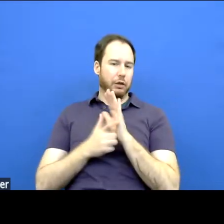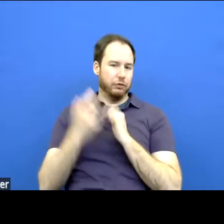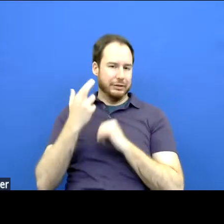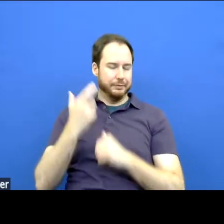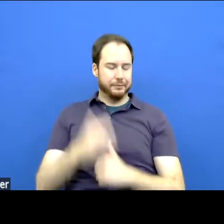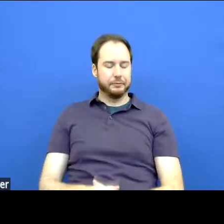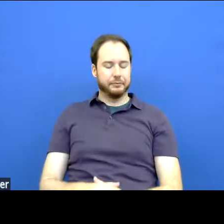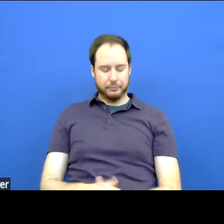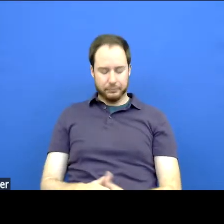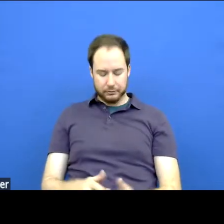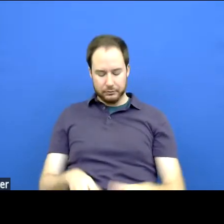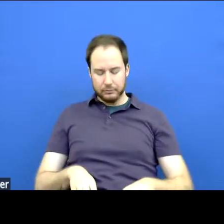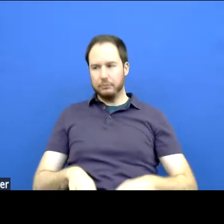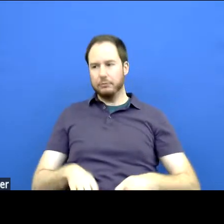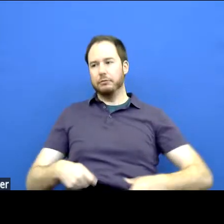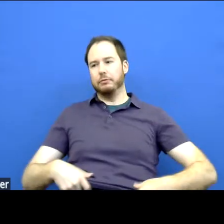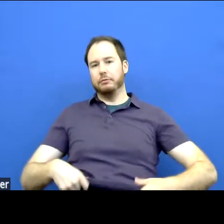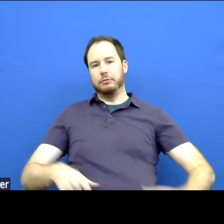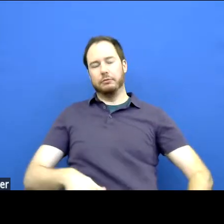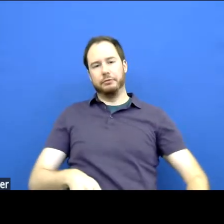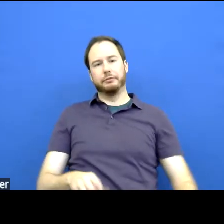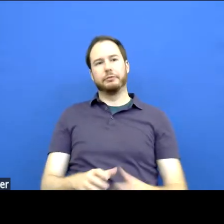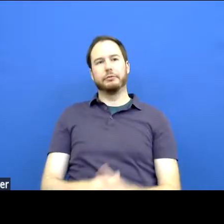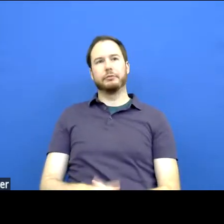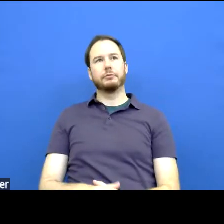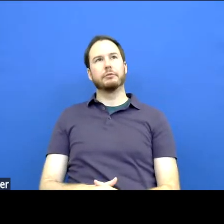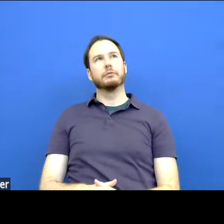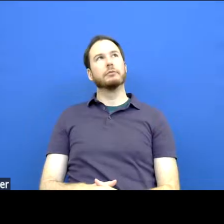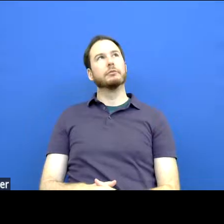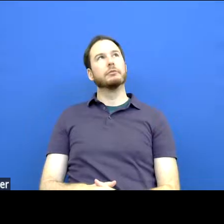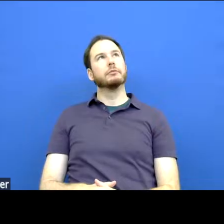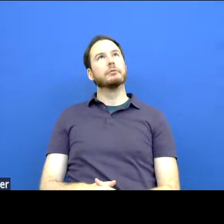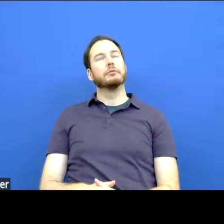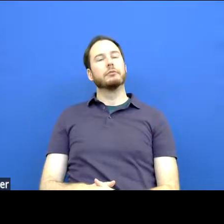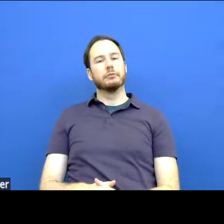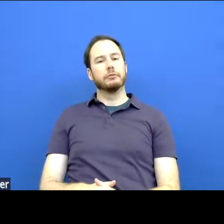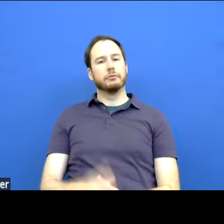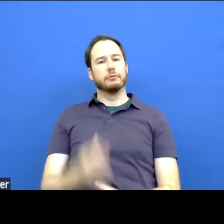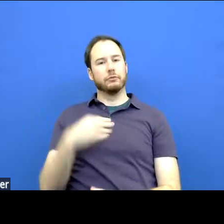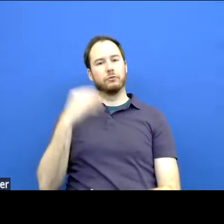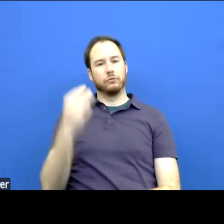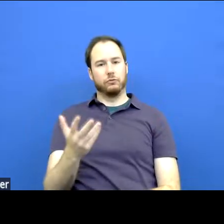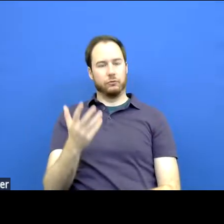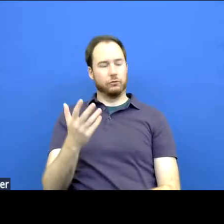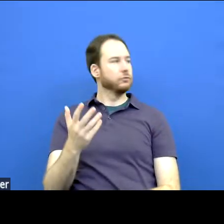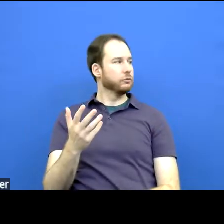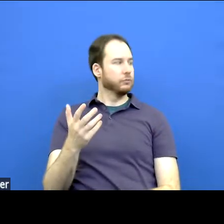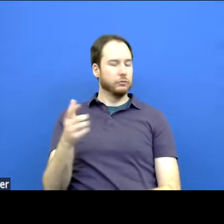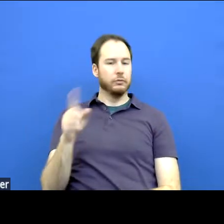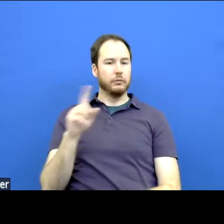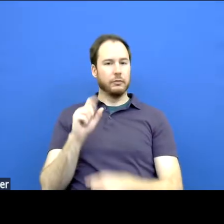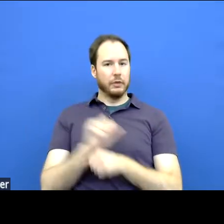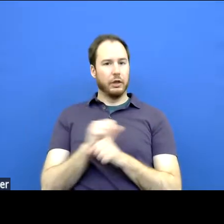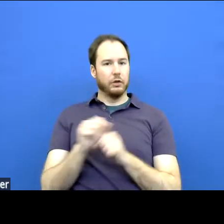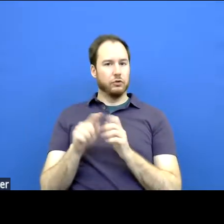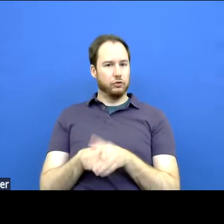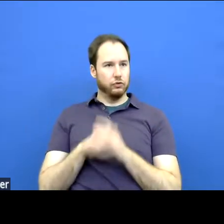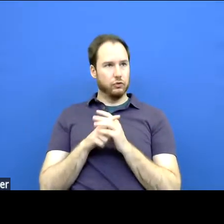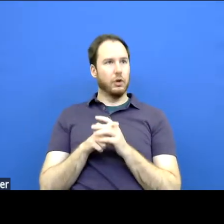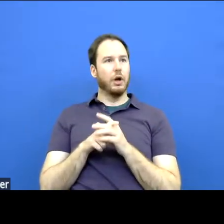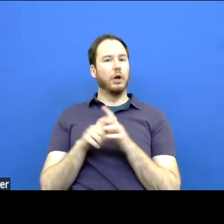gets reimbursed. Any other questions, comments? I will note that they're actually starting to get to where they're